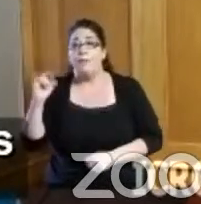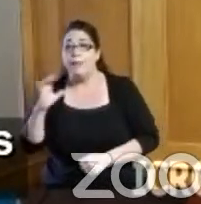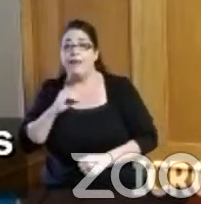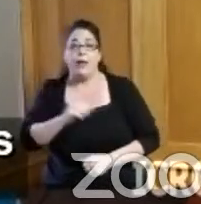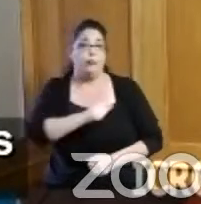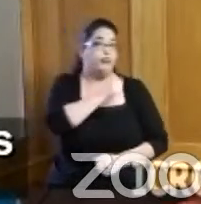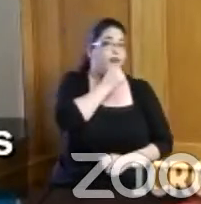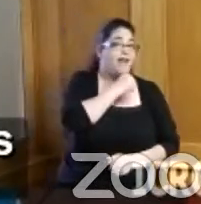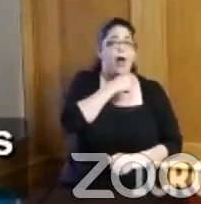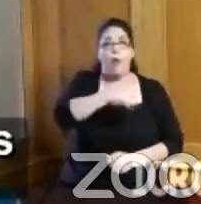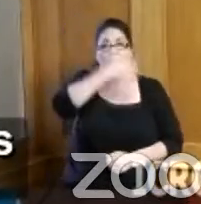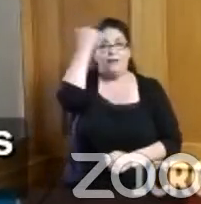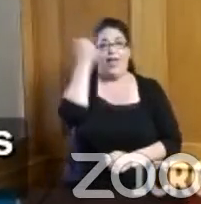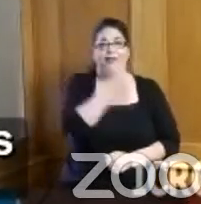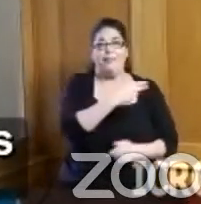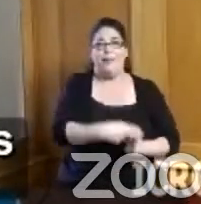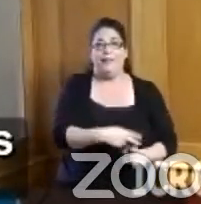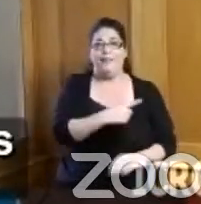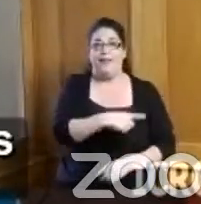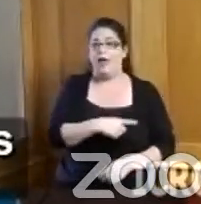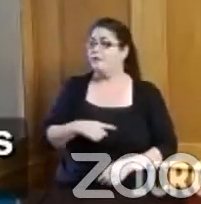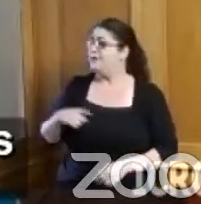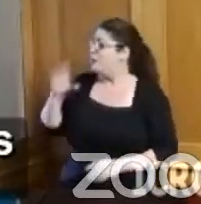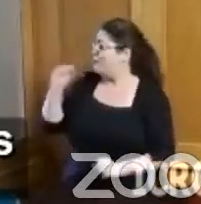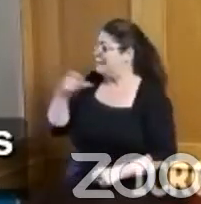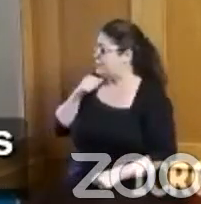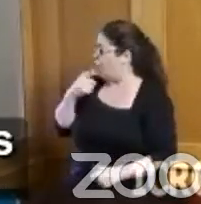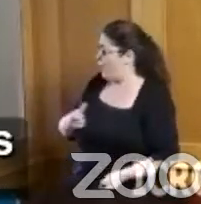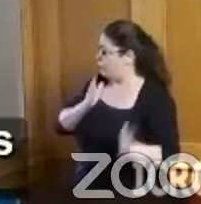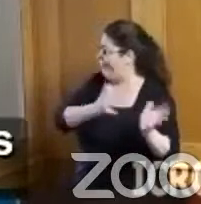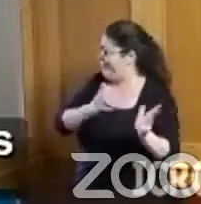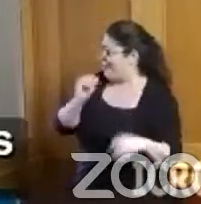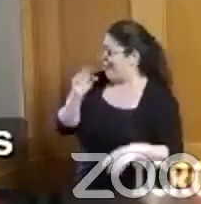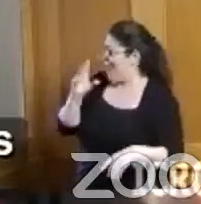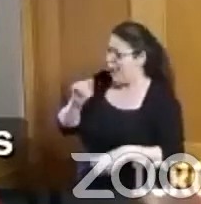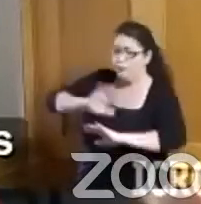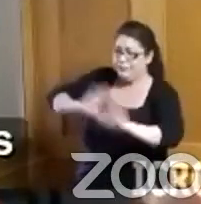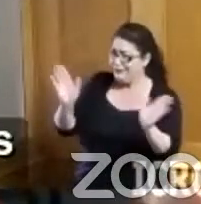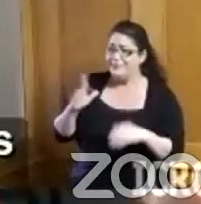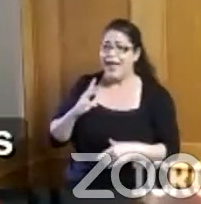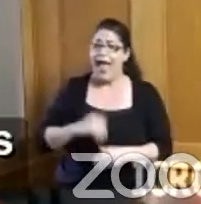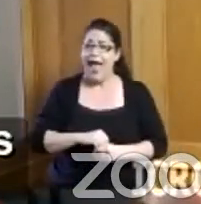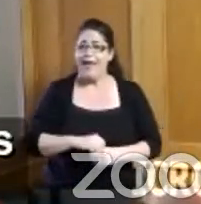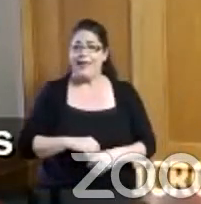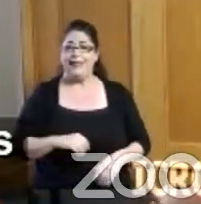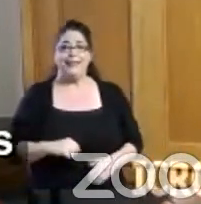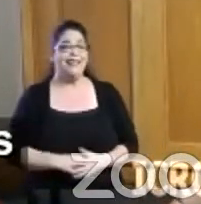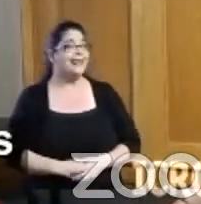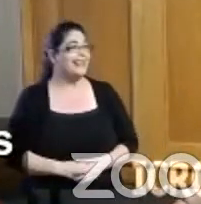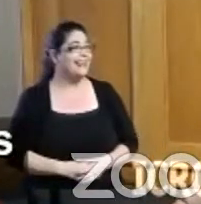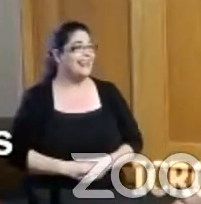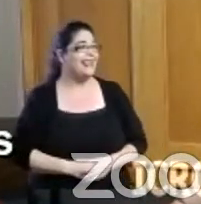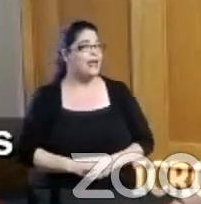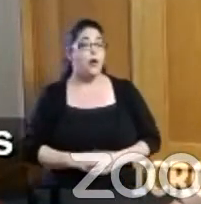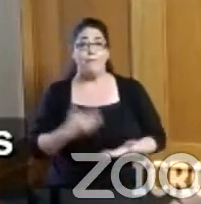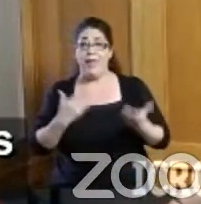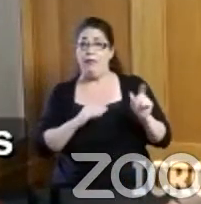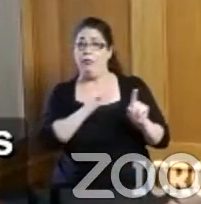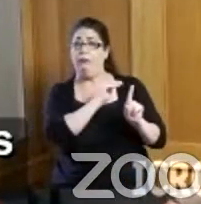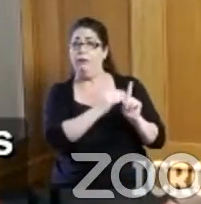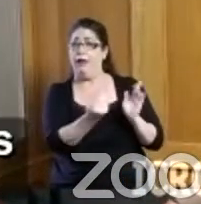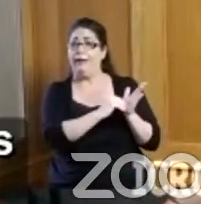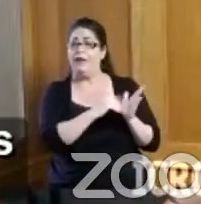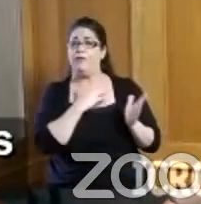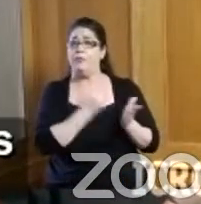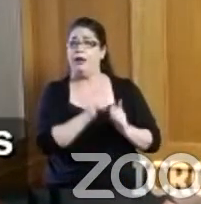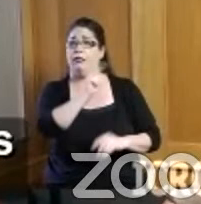I didn't want to leave them out. Yeah, thank you. We don't want to leave them out, for sure. So we may have to ask again. Huh? So with all that